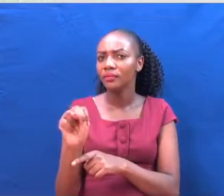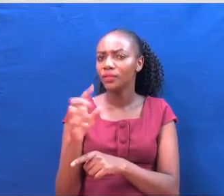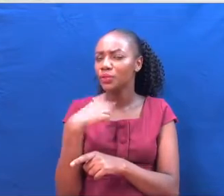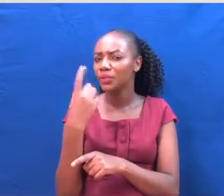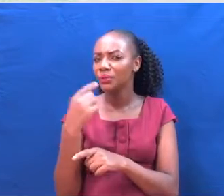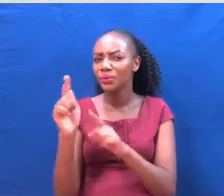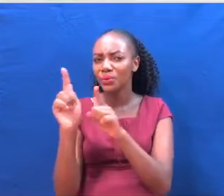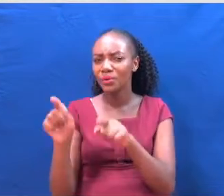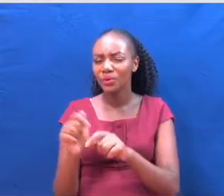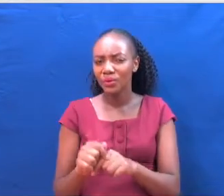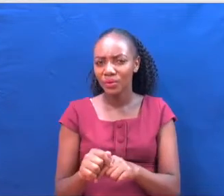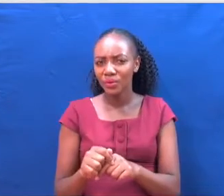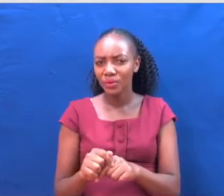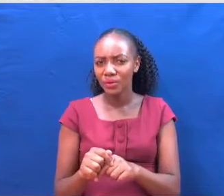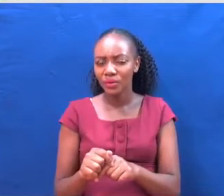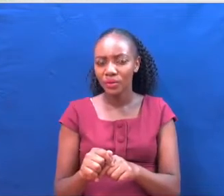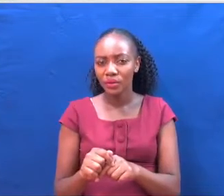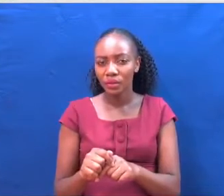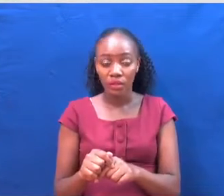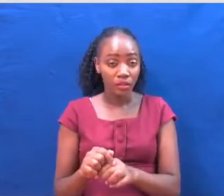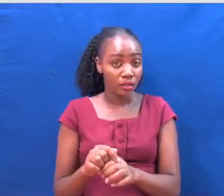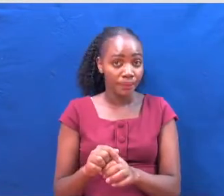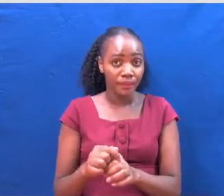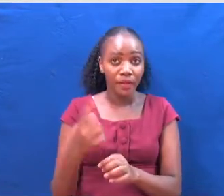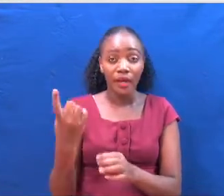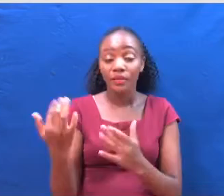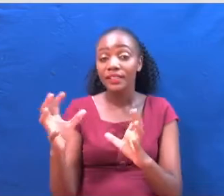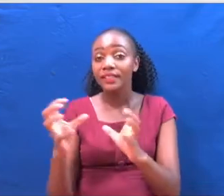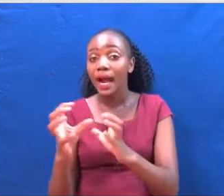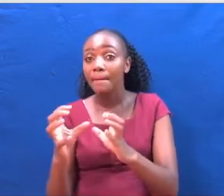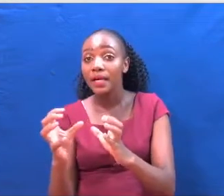Austin Limited? Actually, this is a company